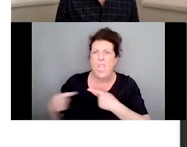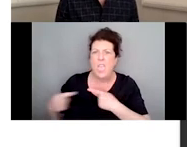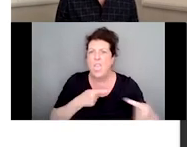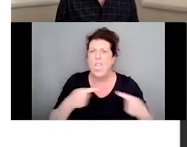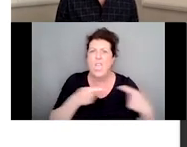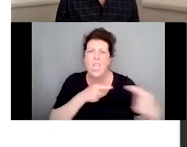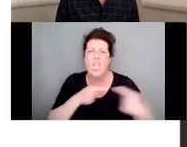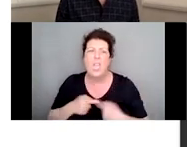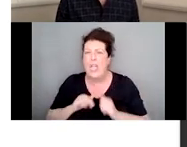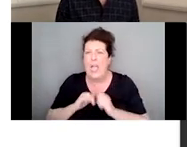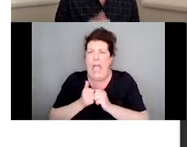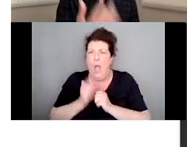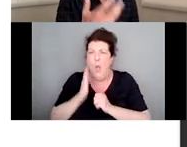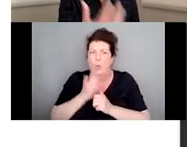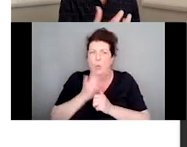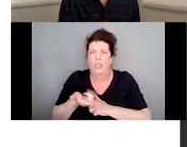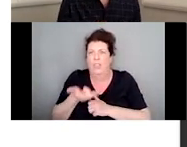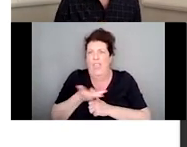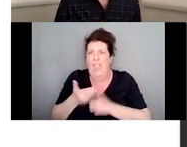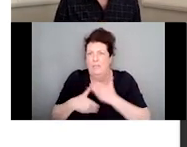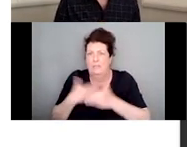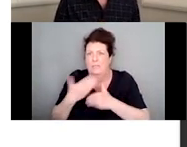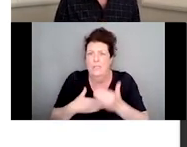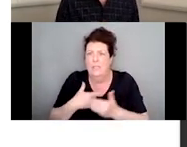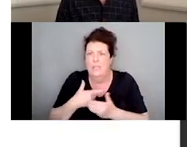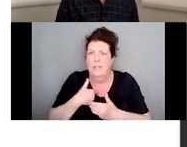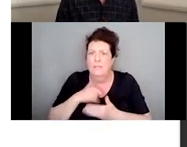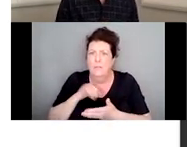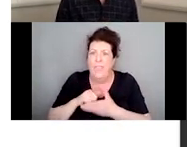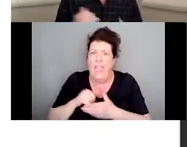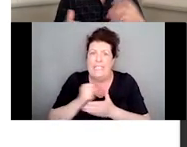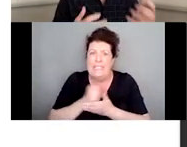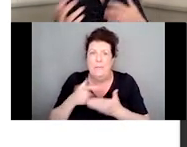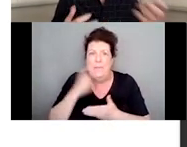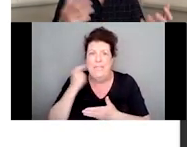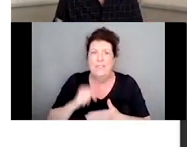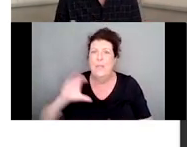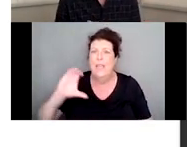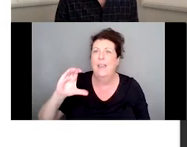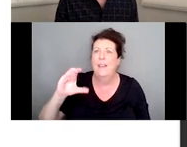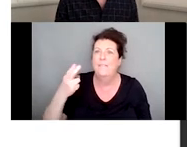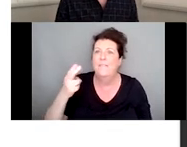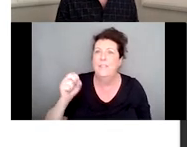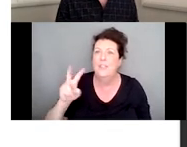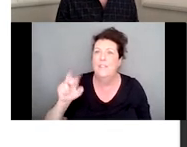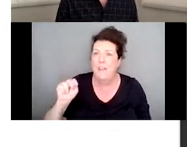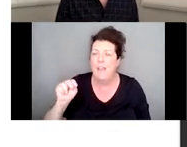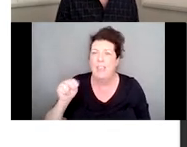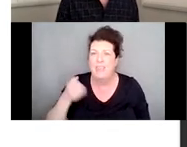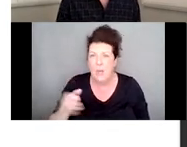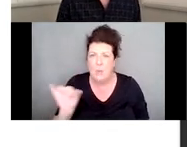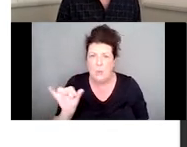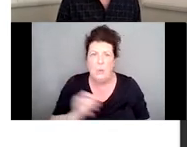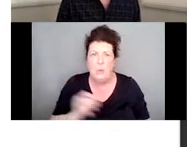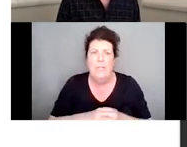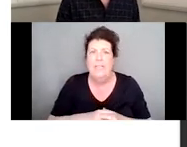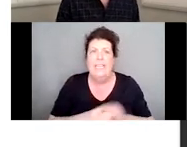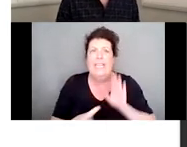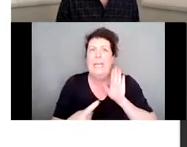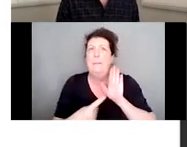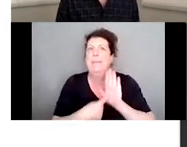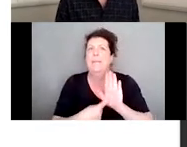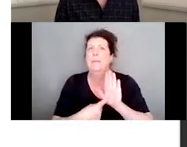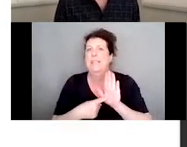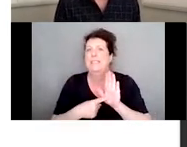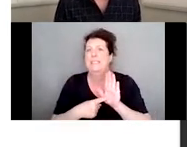And this scene to me, cause Siobhan's there as well, epitomizes that journey. And it's the first, I would say